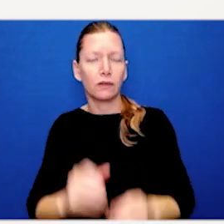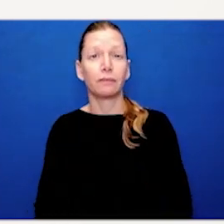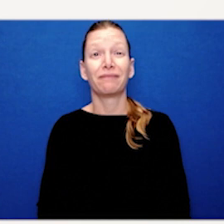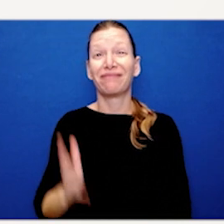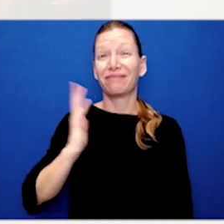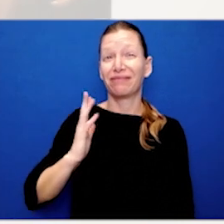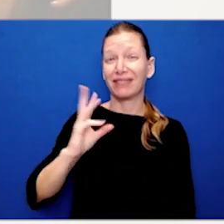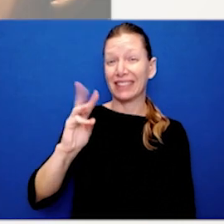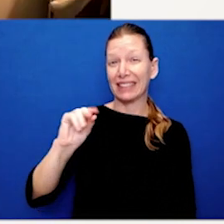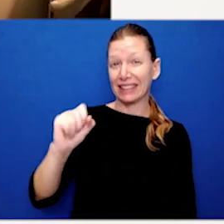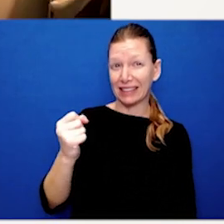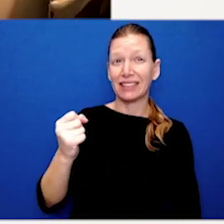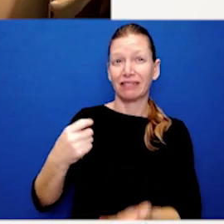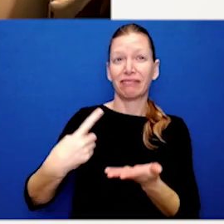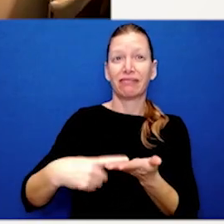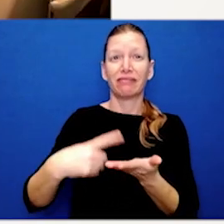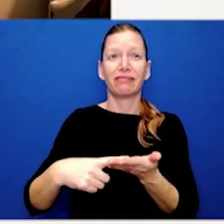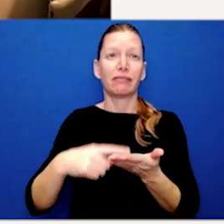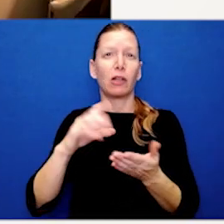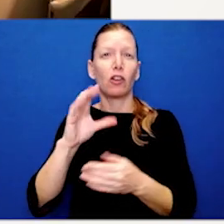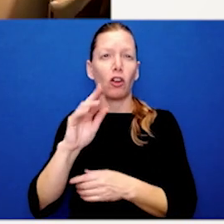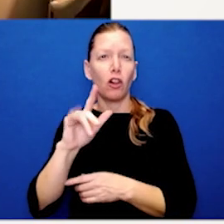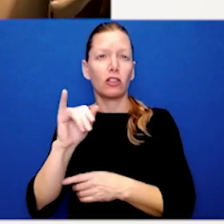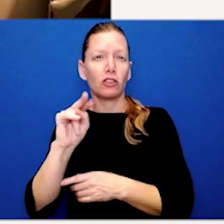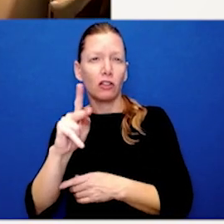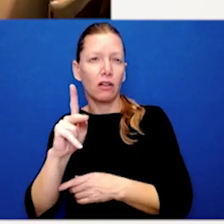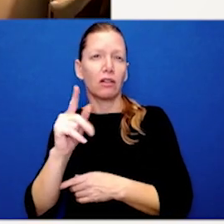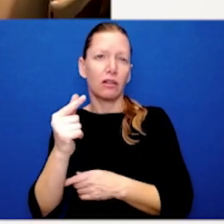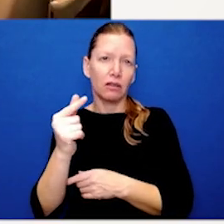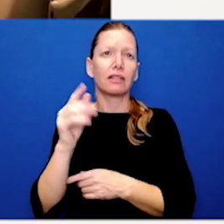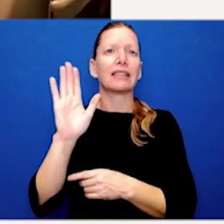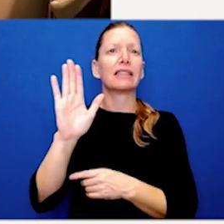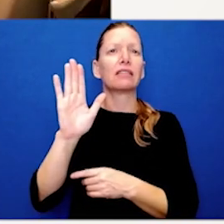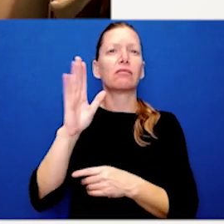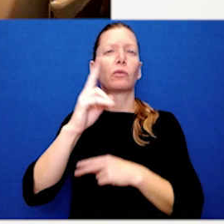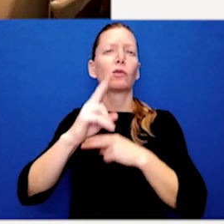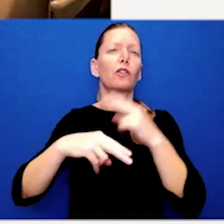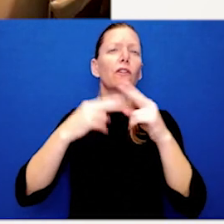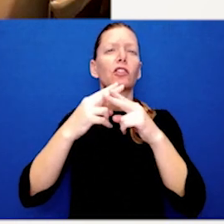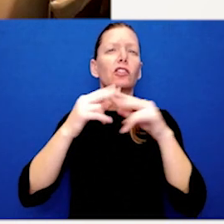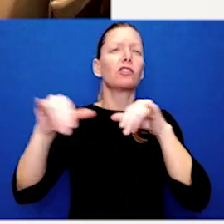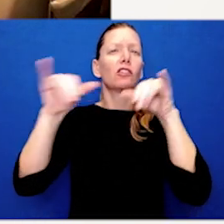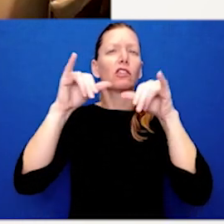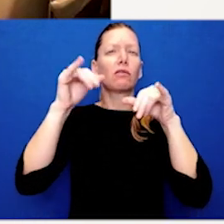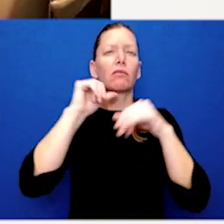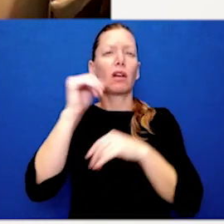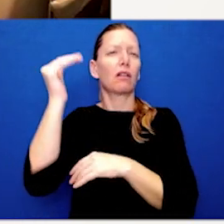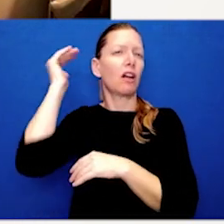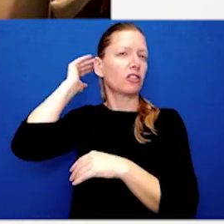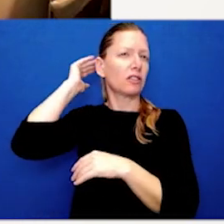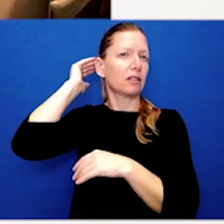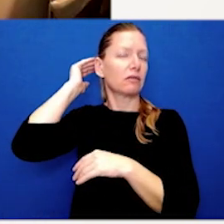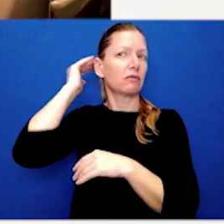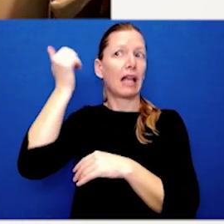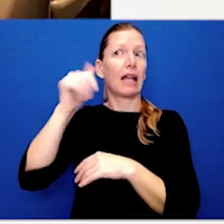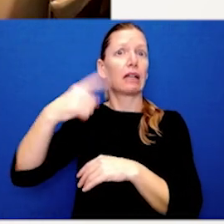Back in the 60s, they began talking a lot about Carl Jung and his universal unconscious and his sense that it was possible